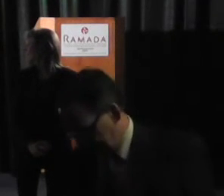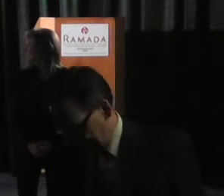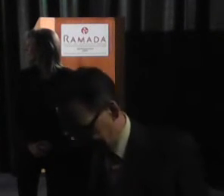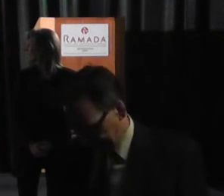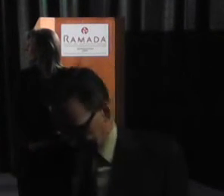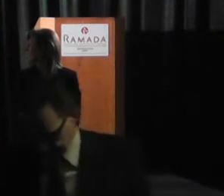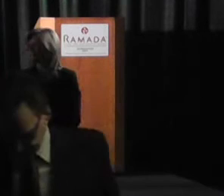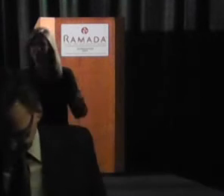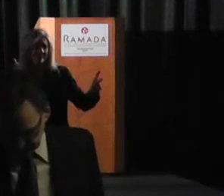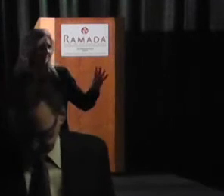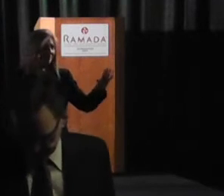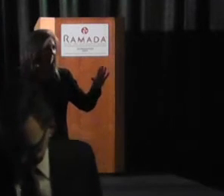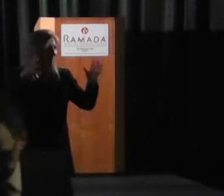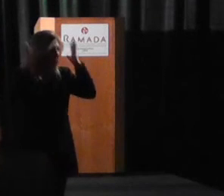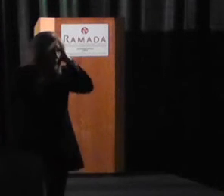Okay, how's my hair?